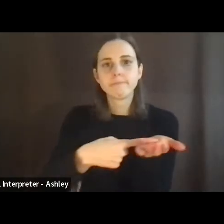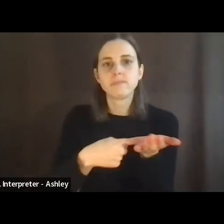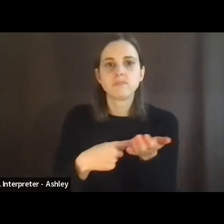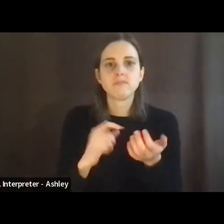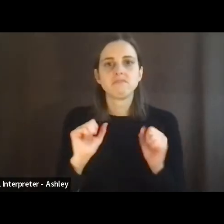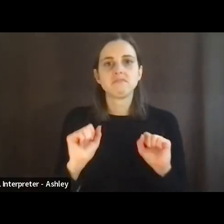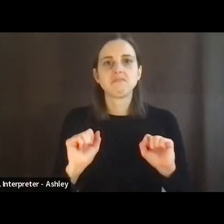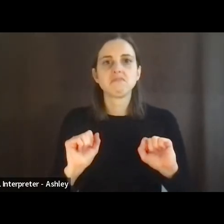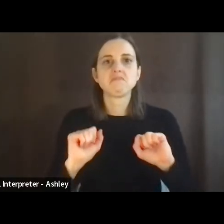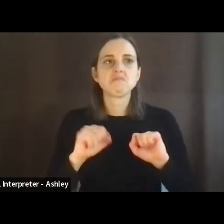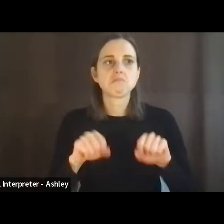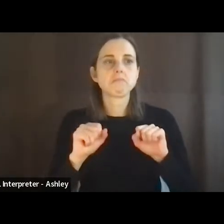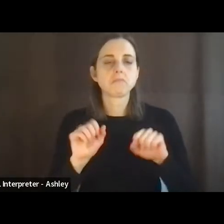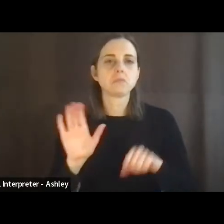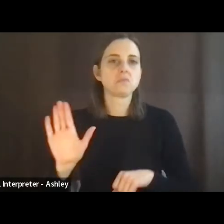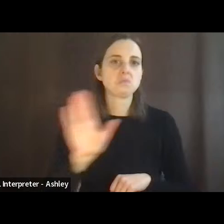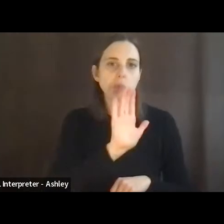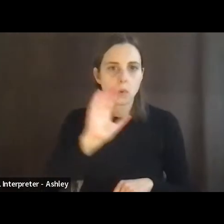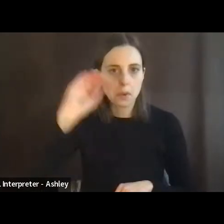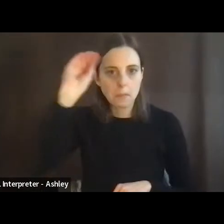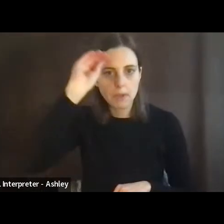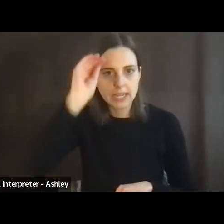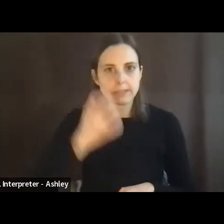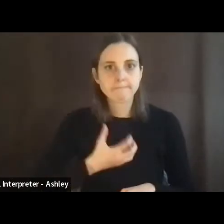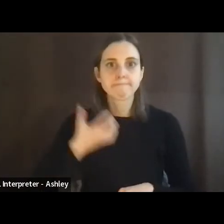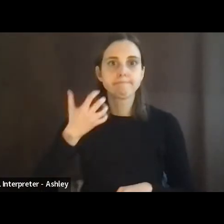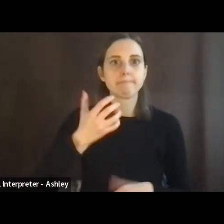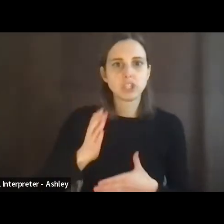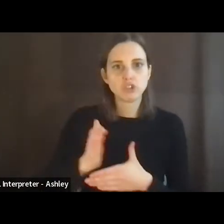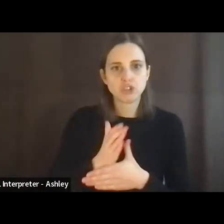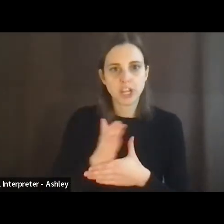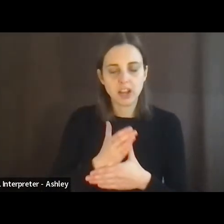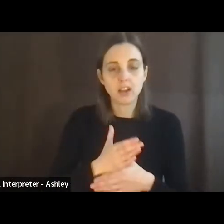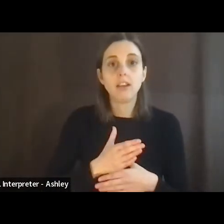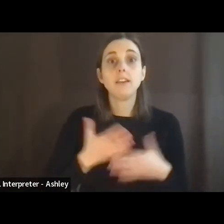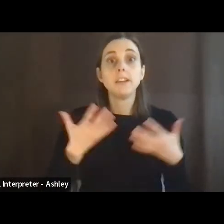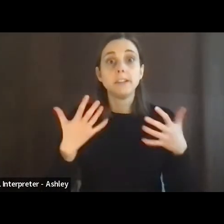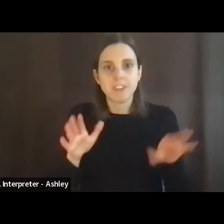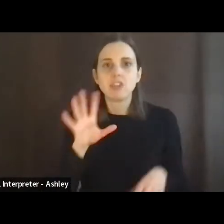transit investments that we heard about, and also talk more about our values and priorities.